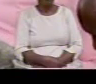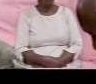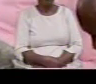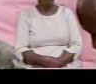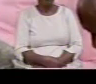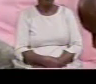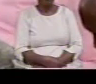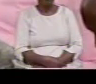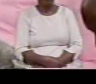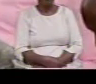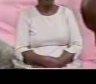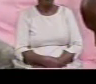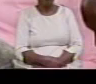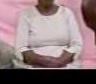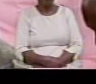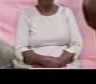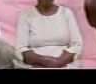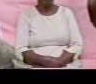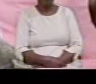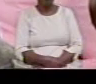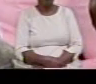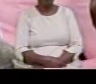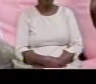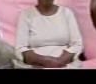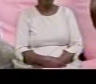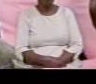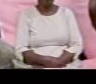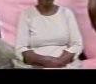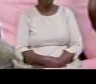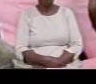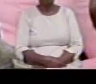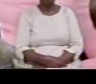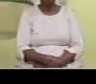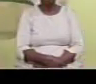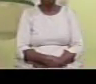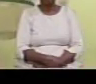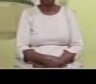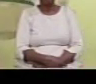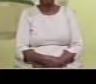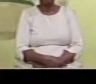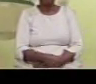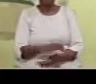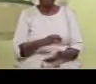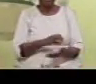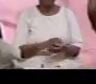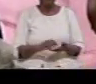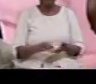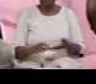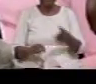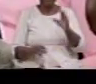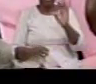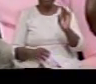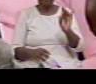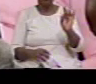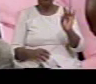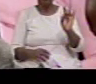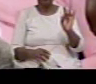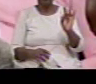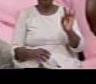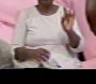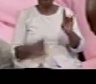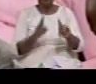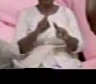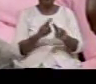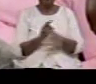is but his cap, and he shall wash his clothes and be clean. Go ahead to verse 8. But if the plague scar